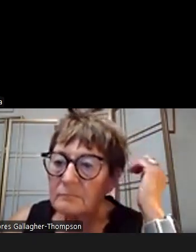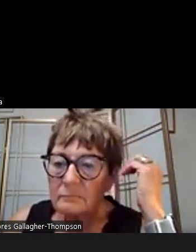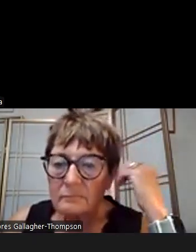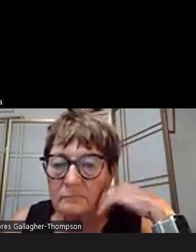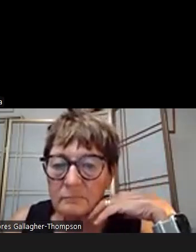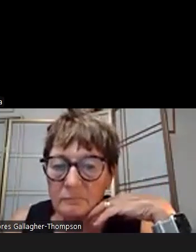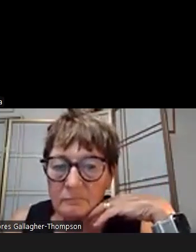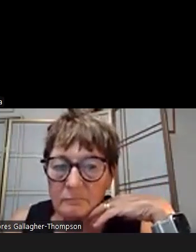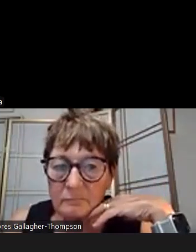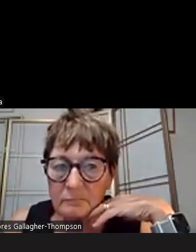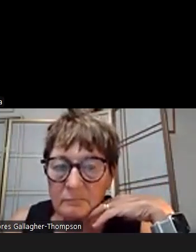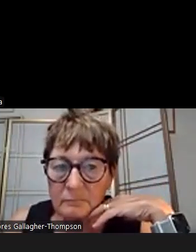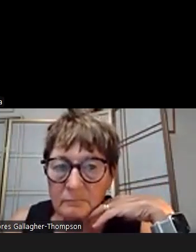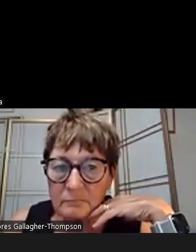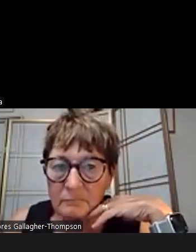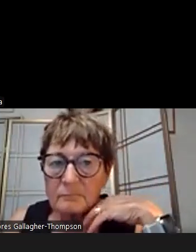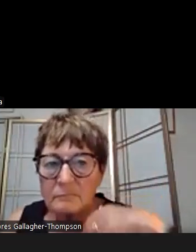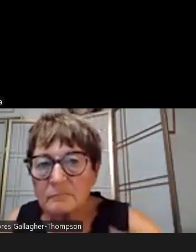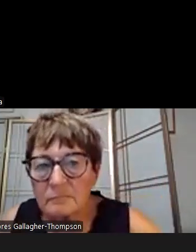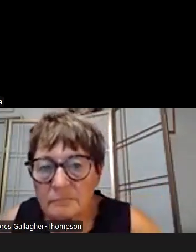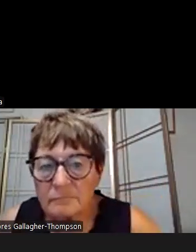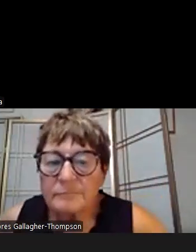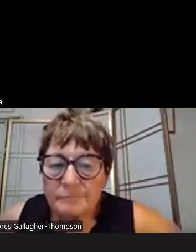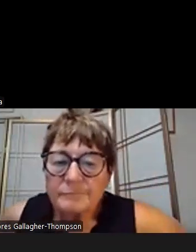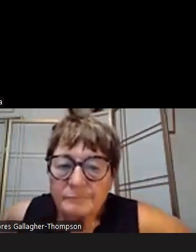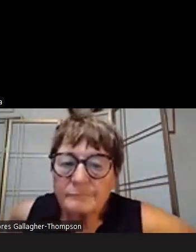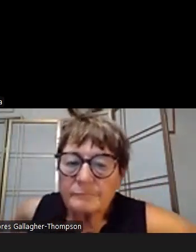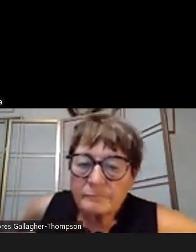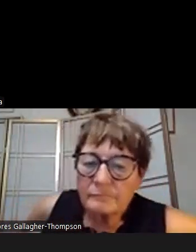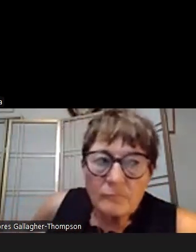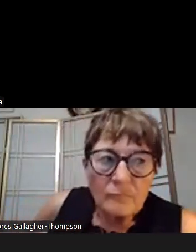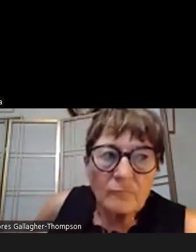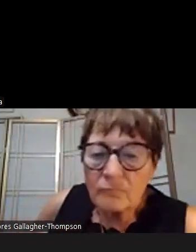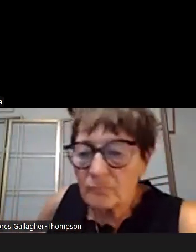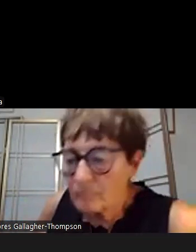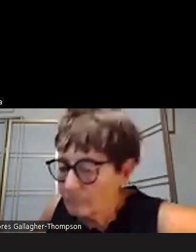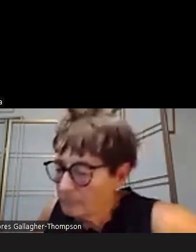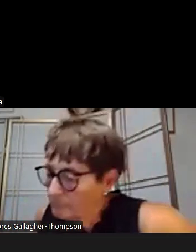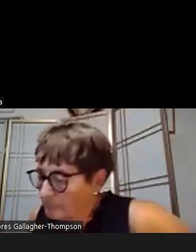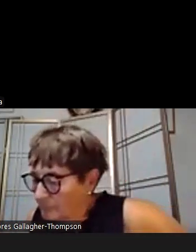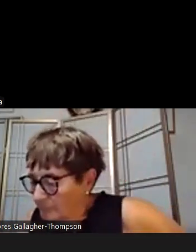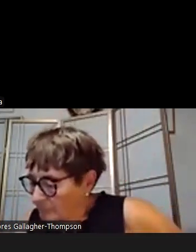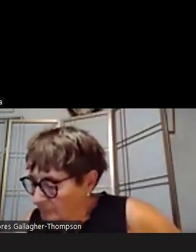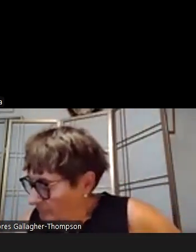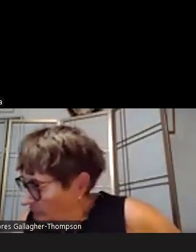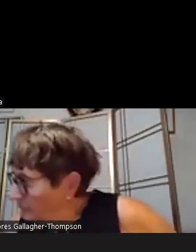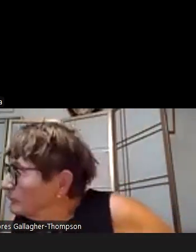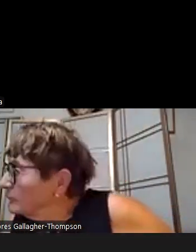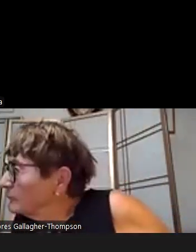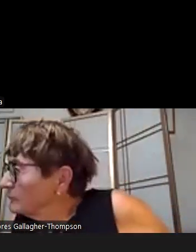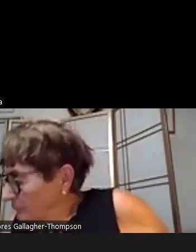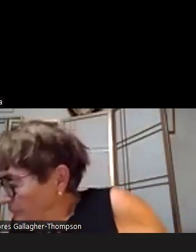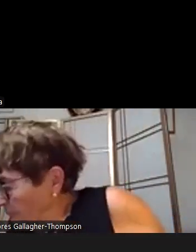to raise the awareness of dementia diagnosis, and probably, if you're a primary